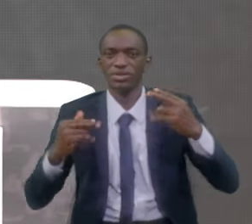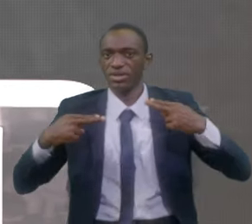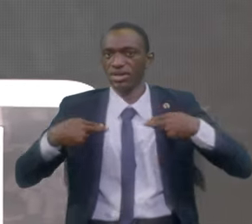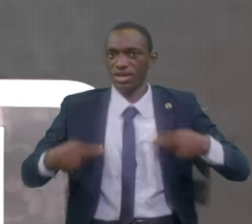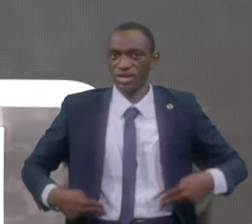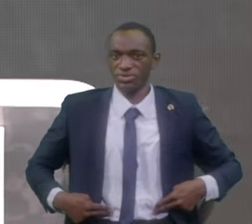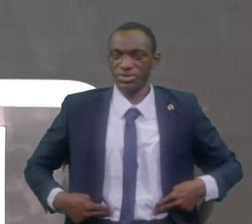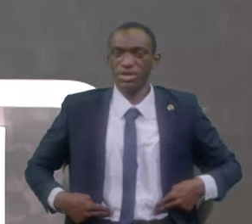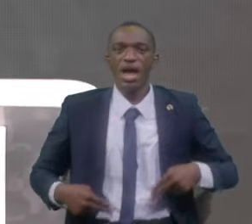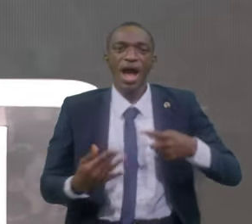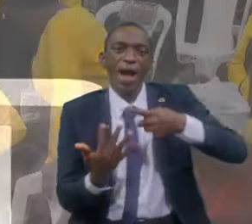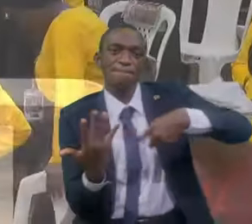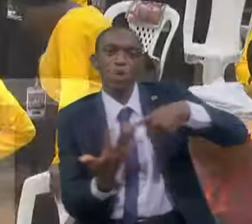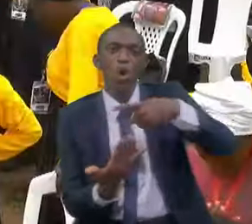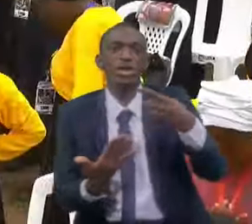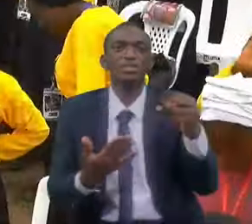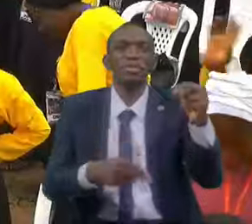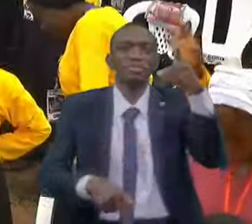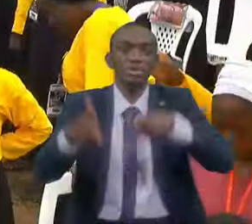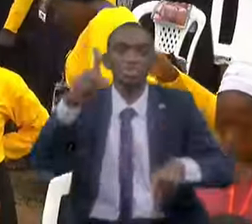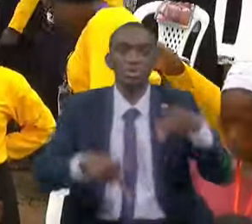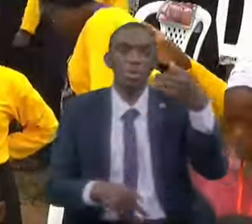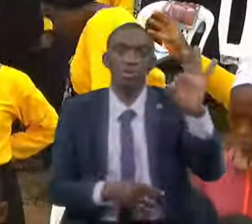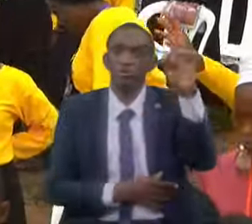the people of God.